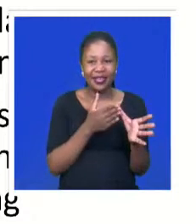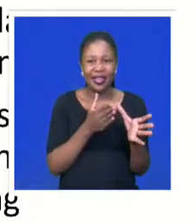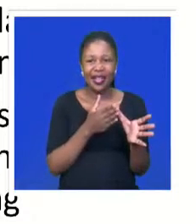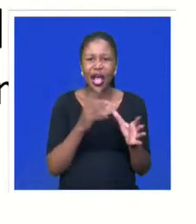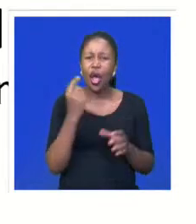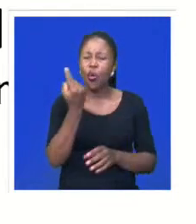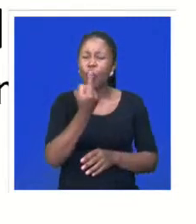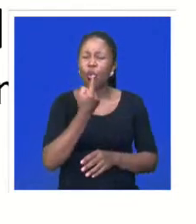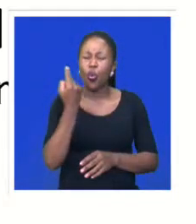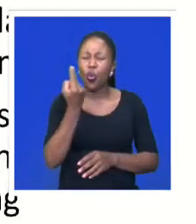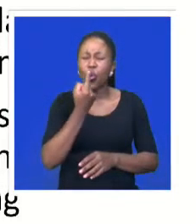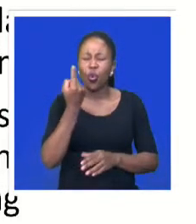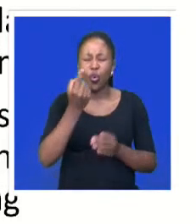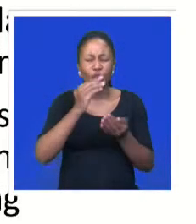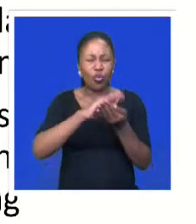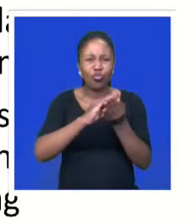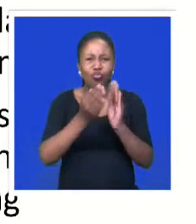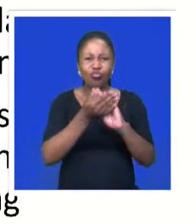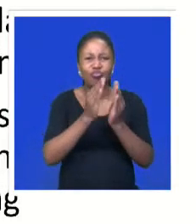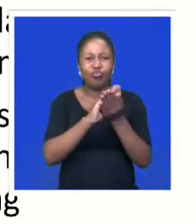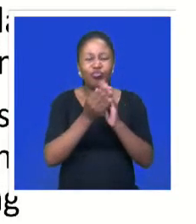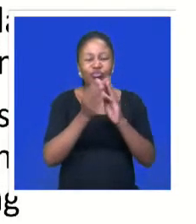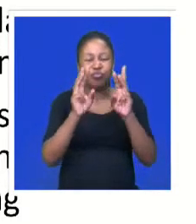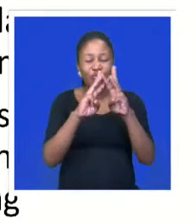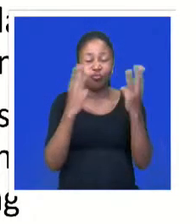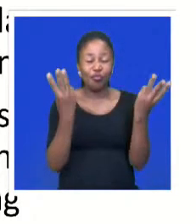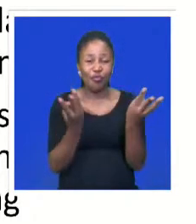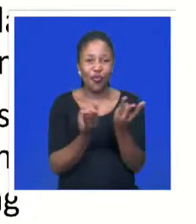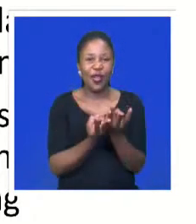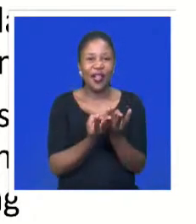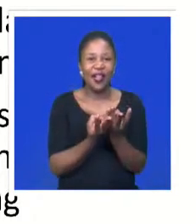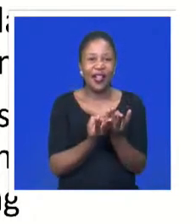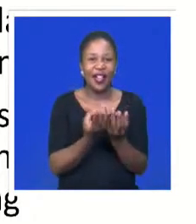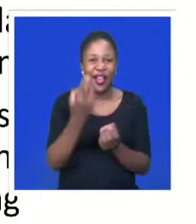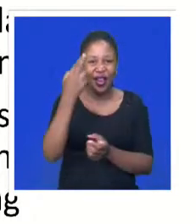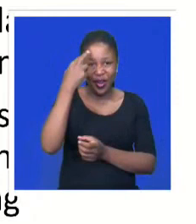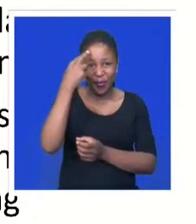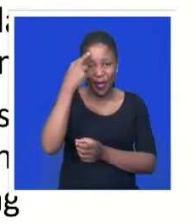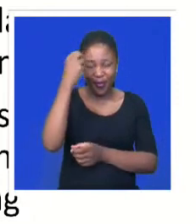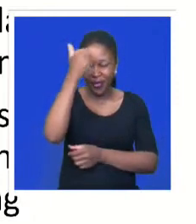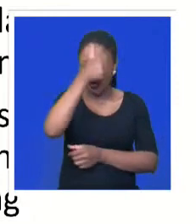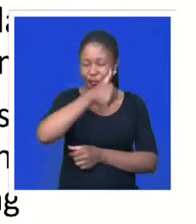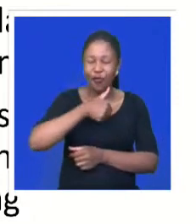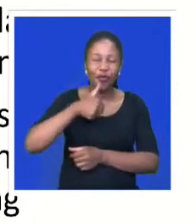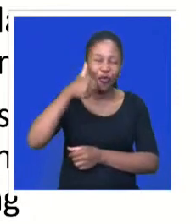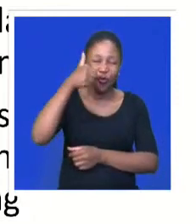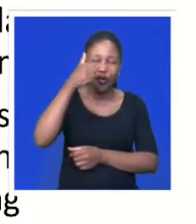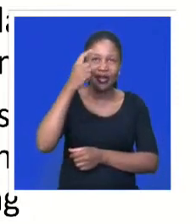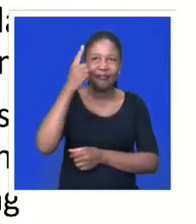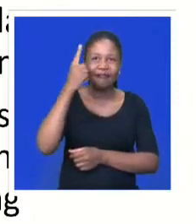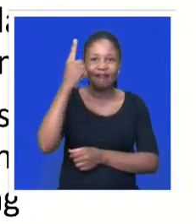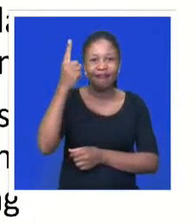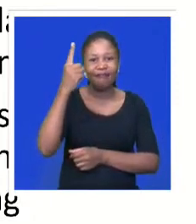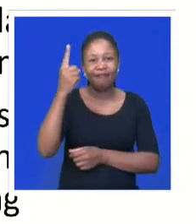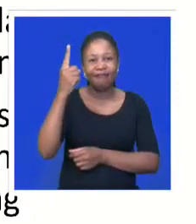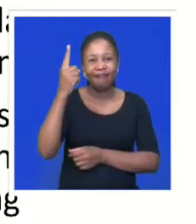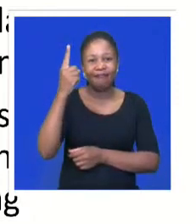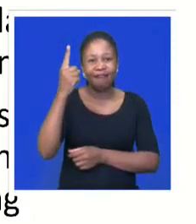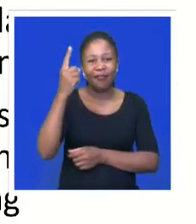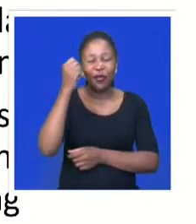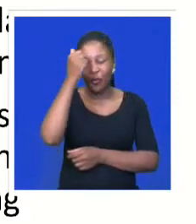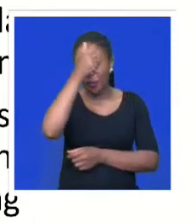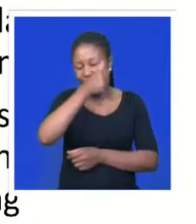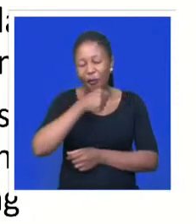universe? The answer, God created the universe. God created